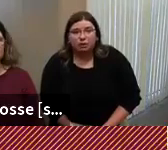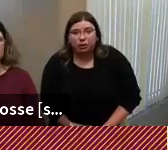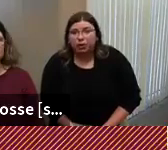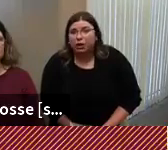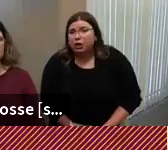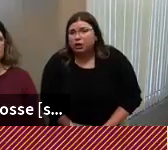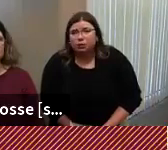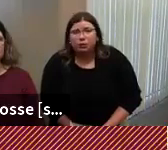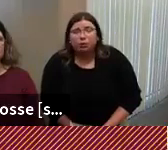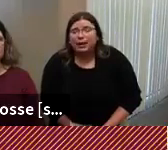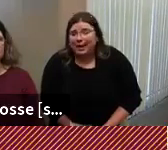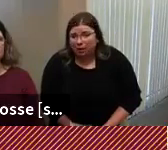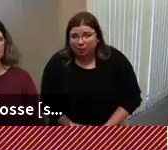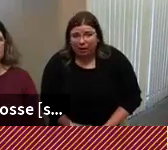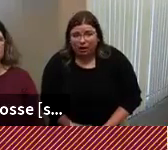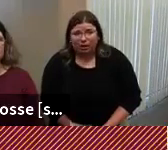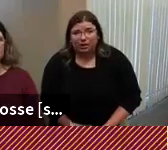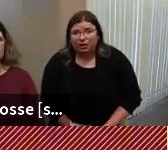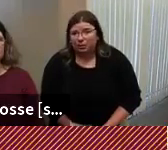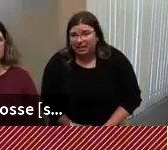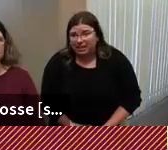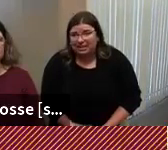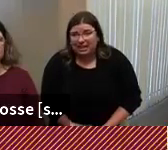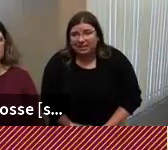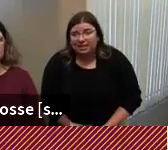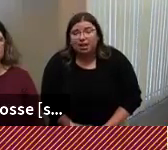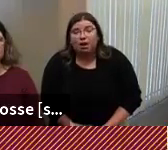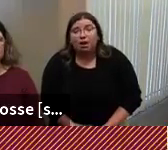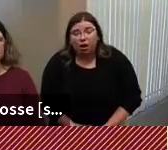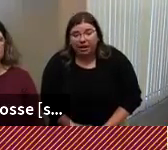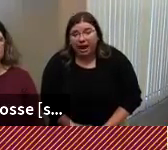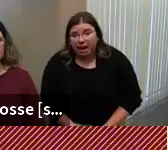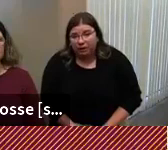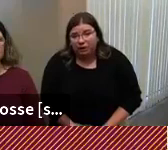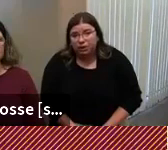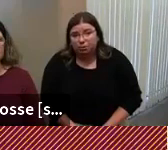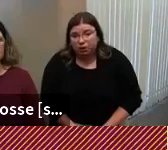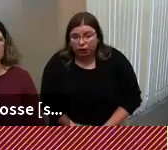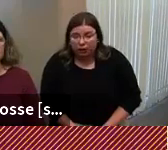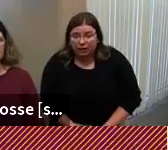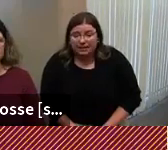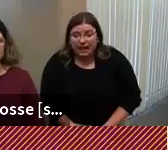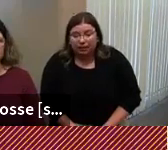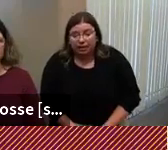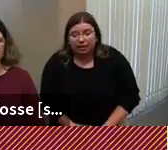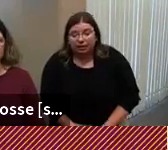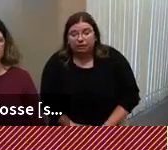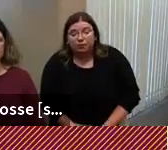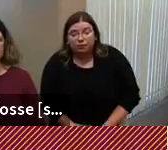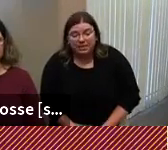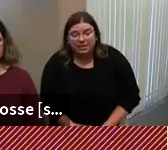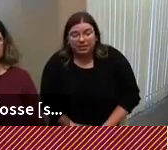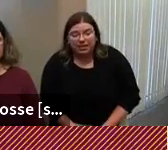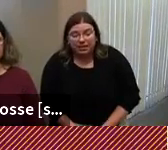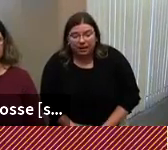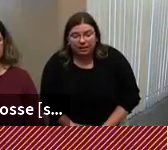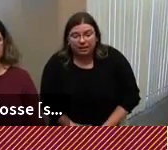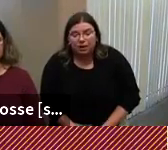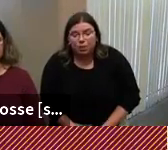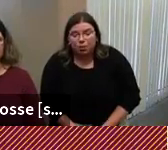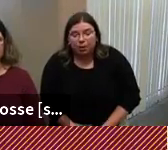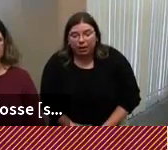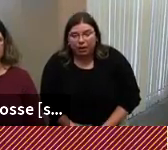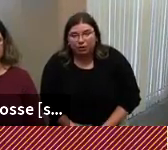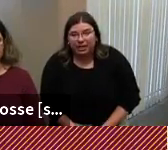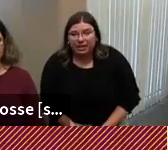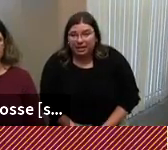qualified interpreter, you can work anywhere in the United States. On average, you will earn a salary of